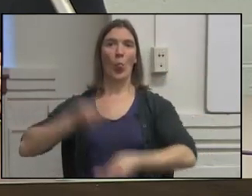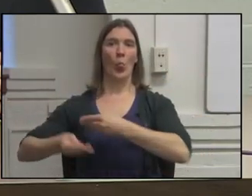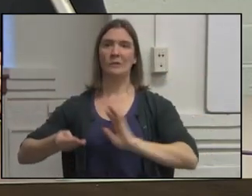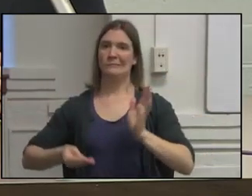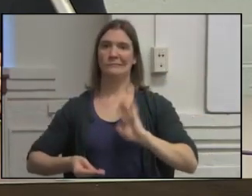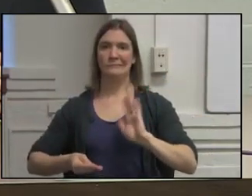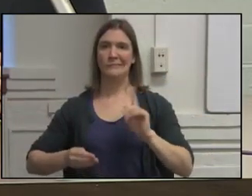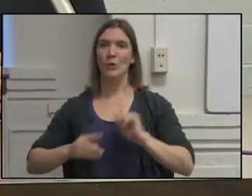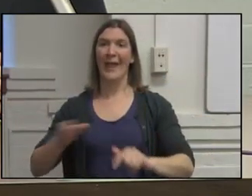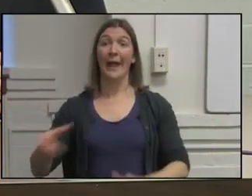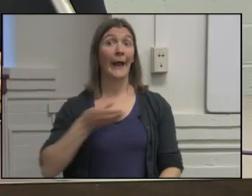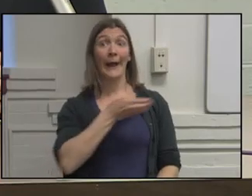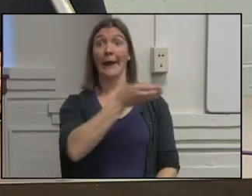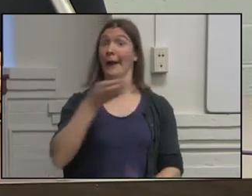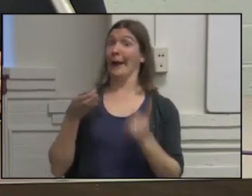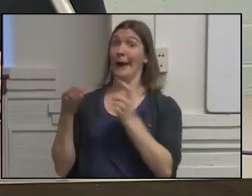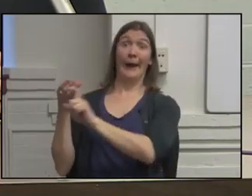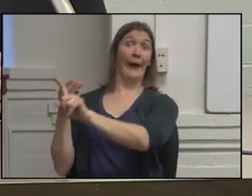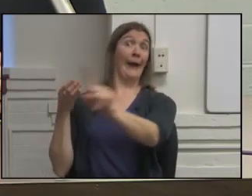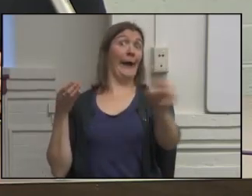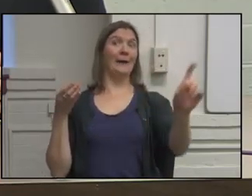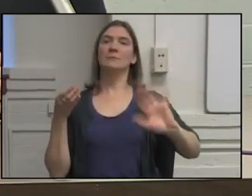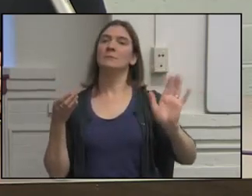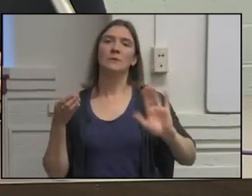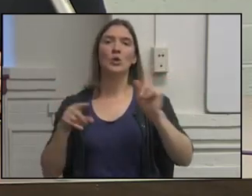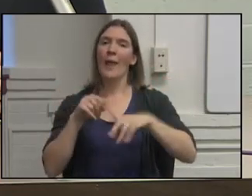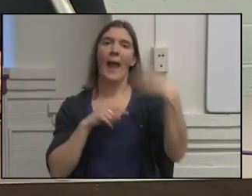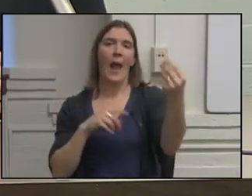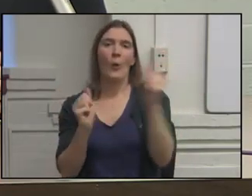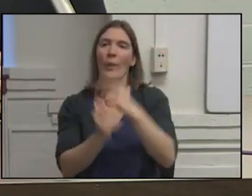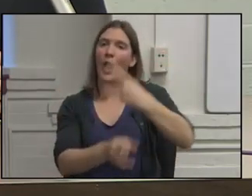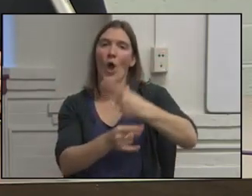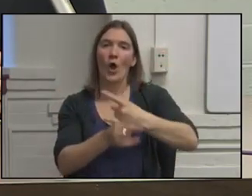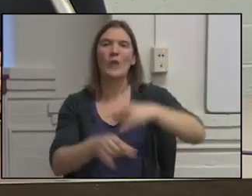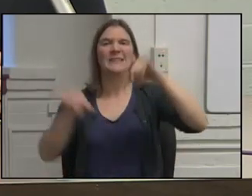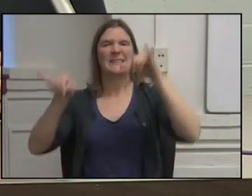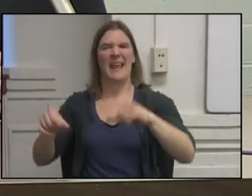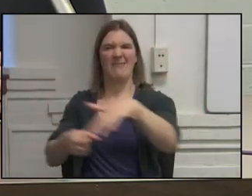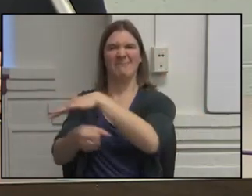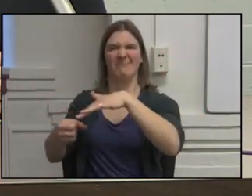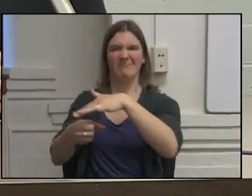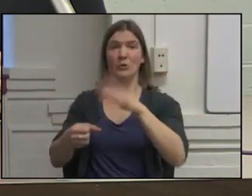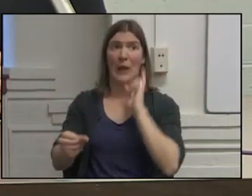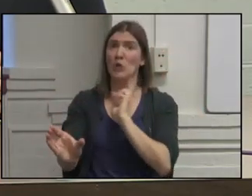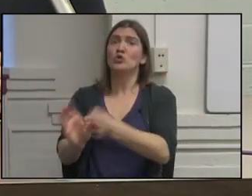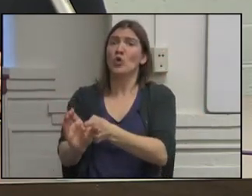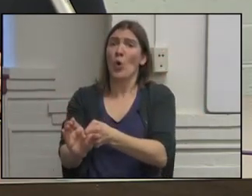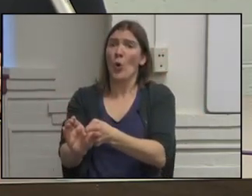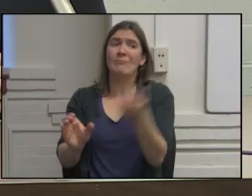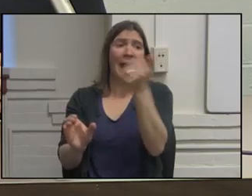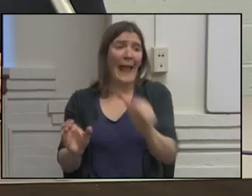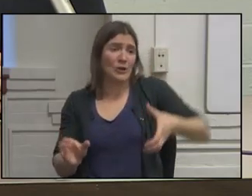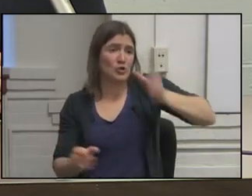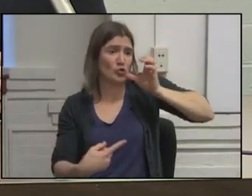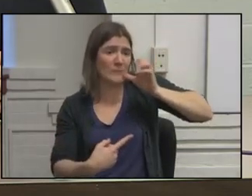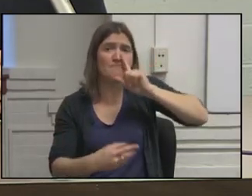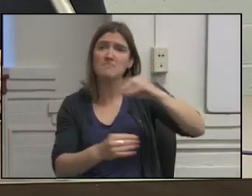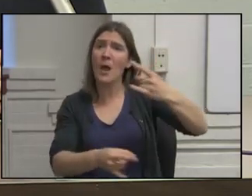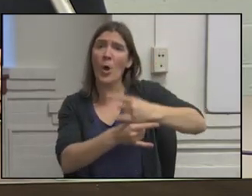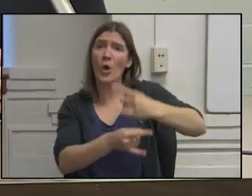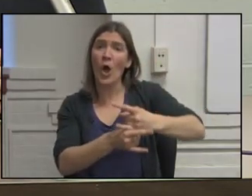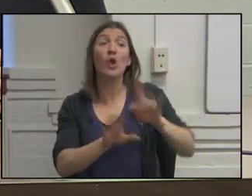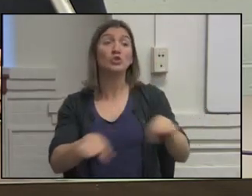that way they can't take their drink down around the corner and they can't walk out the building. They're in this area, so anyone can join them with a drink. And we did